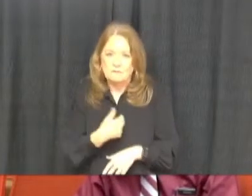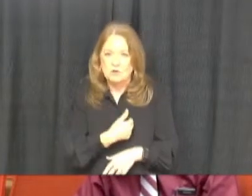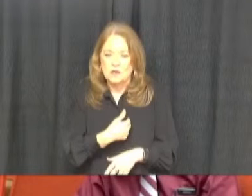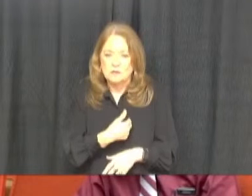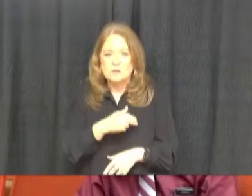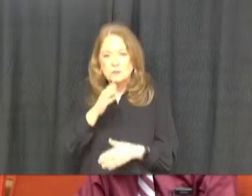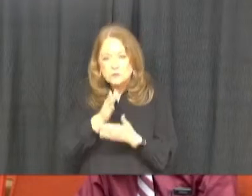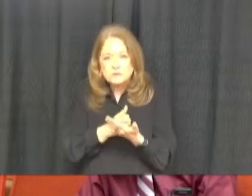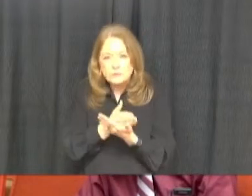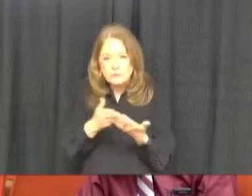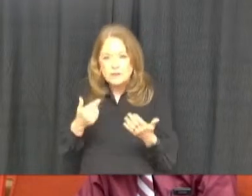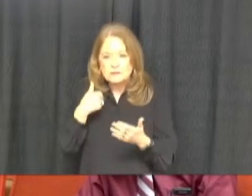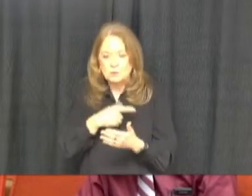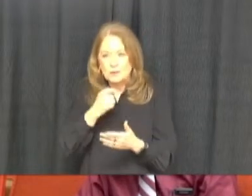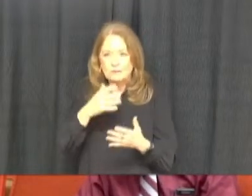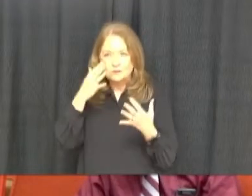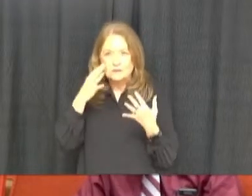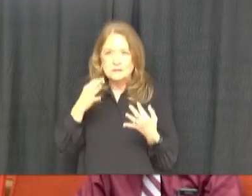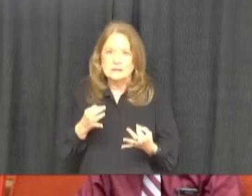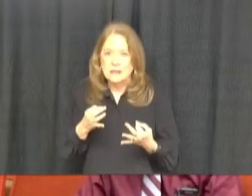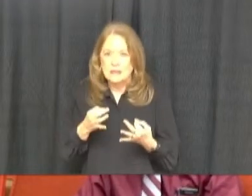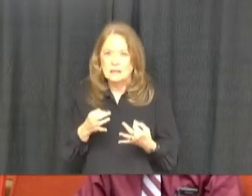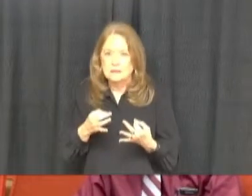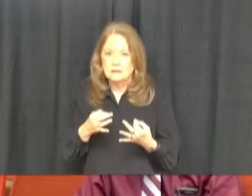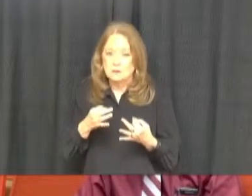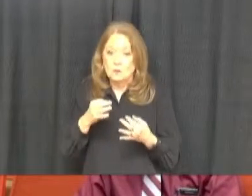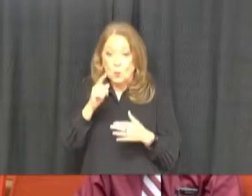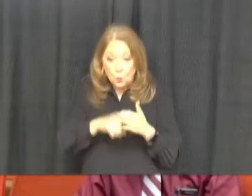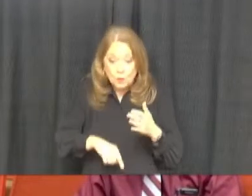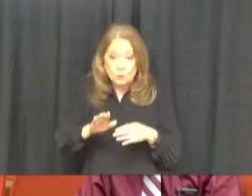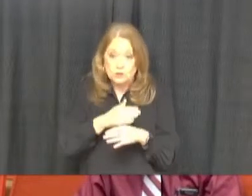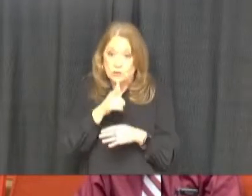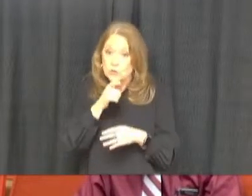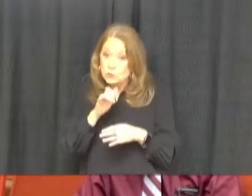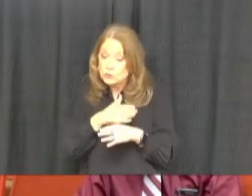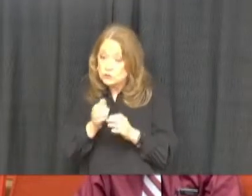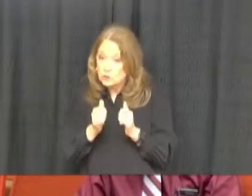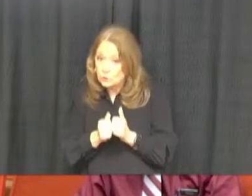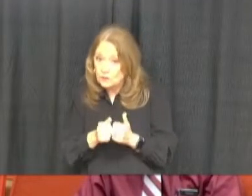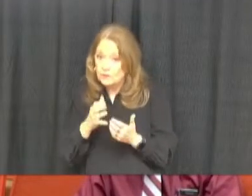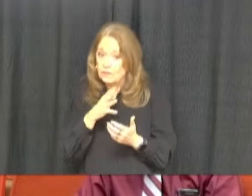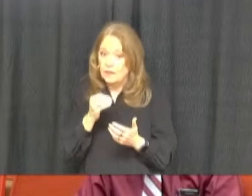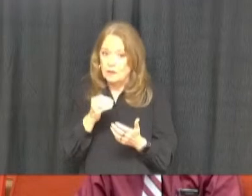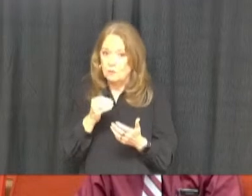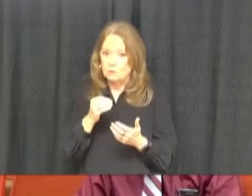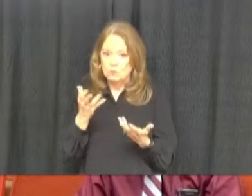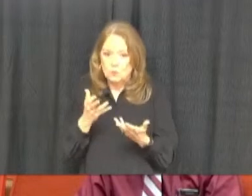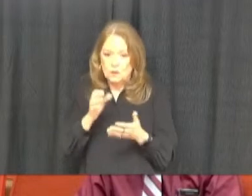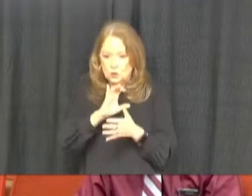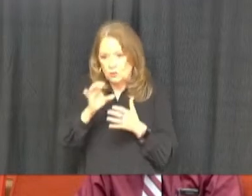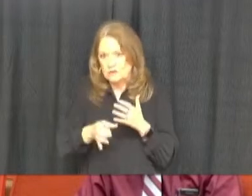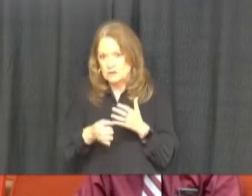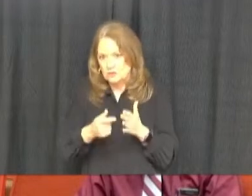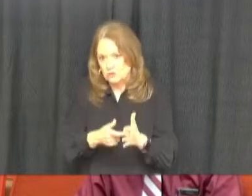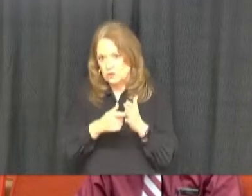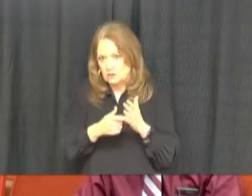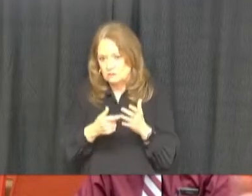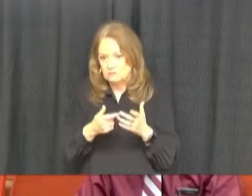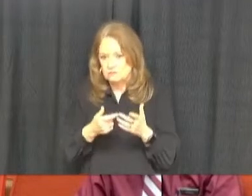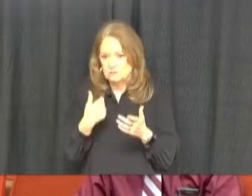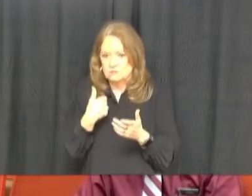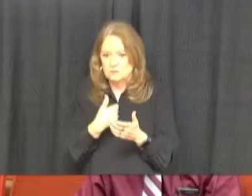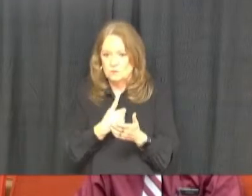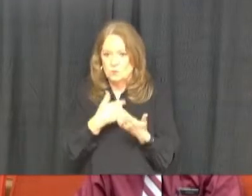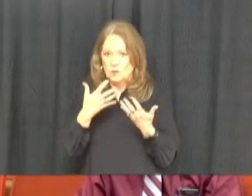there's some things that we'll have to determine on, number one, what we share, who we share with, and what criteria within that, what we want